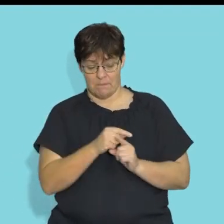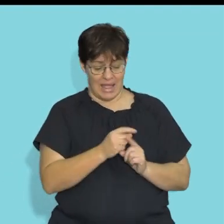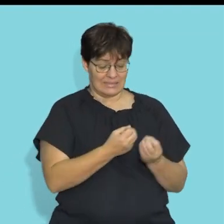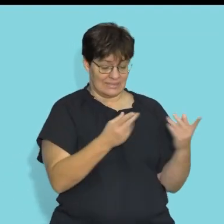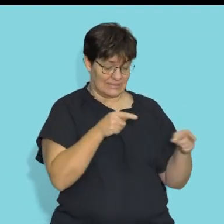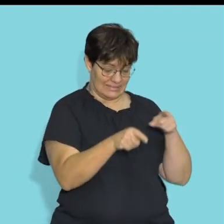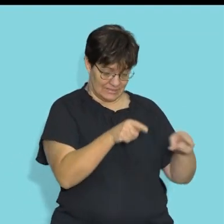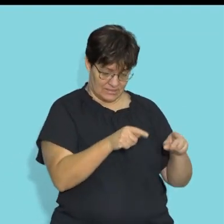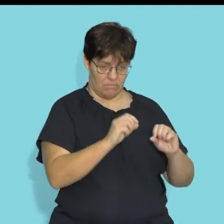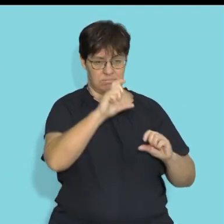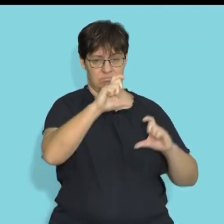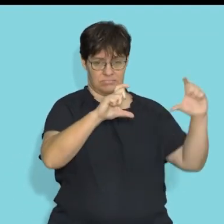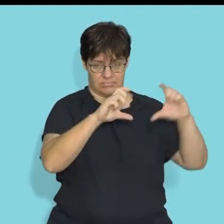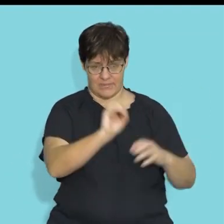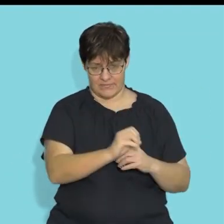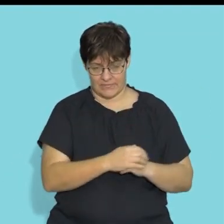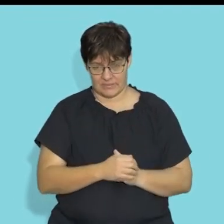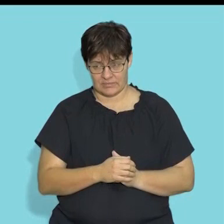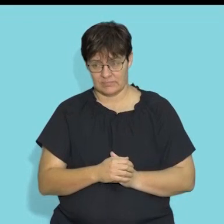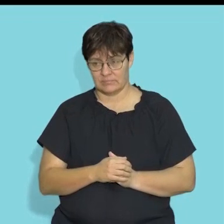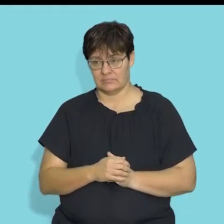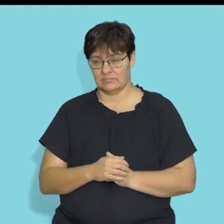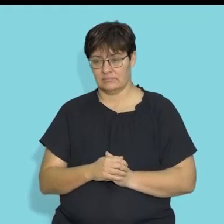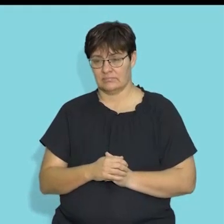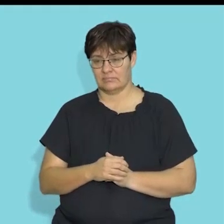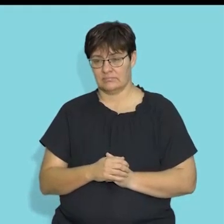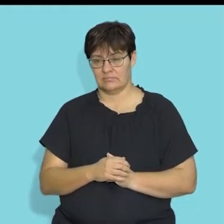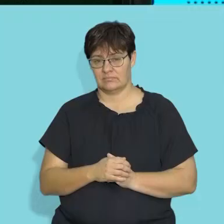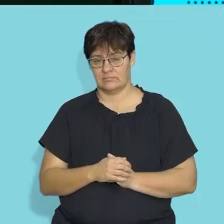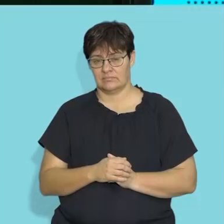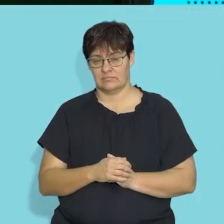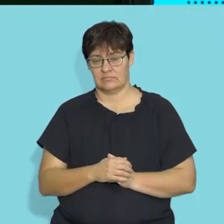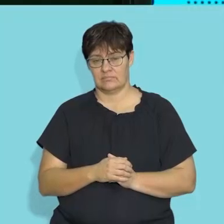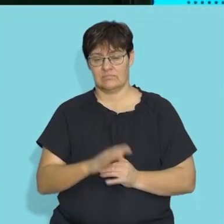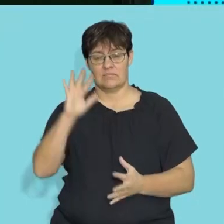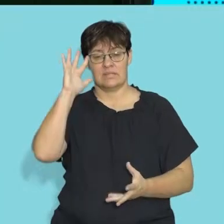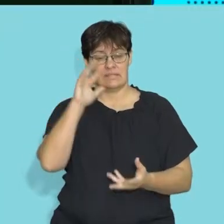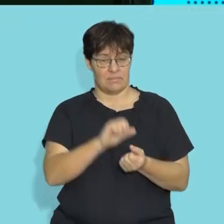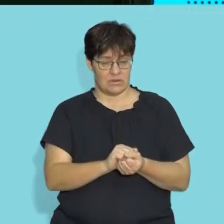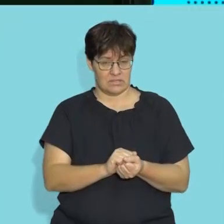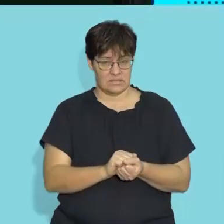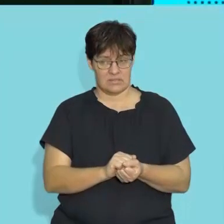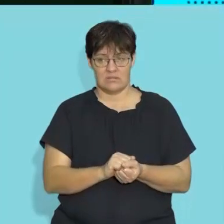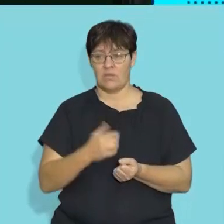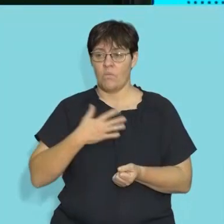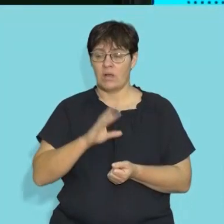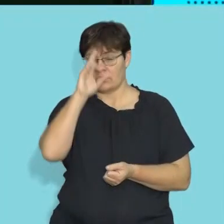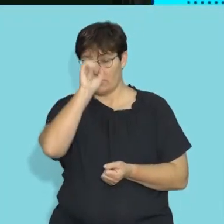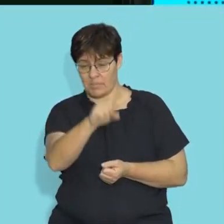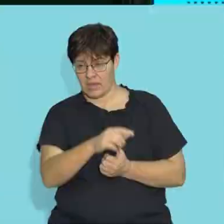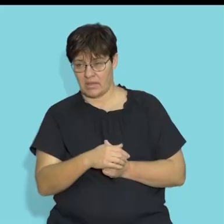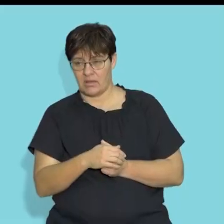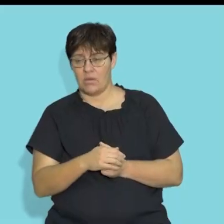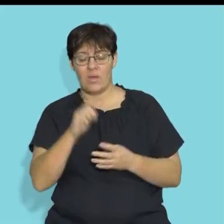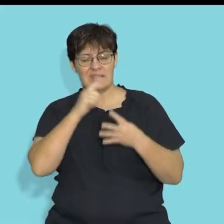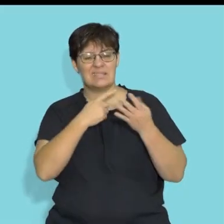a lot of reactants. Right. To summarize, I just want to remind you that we